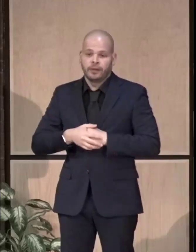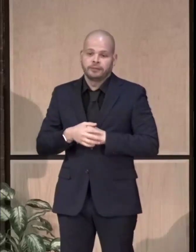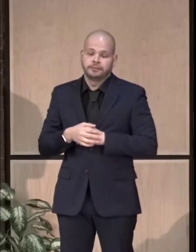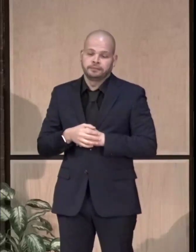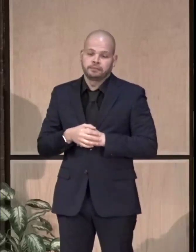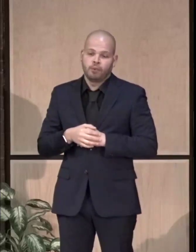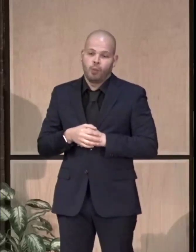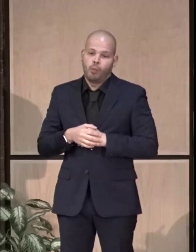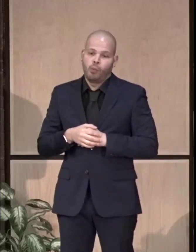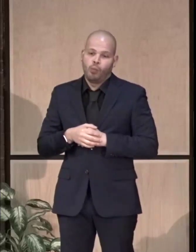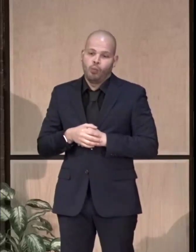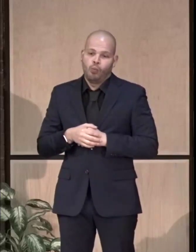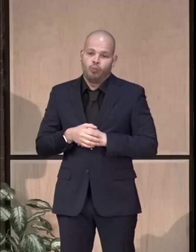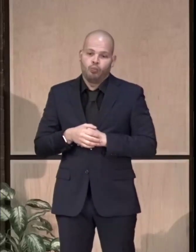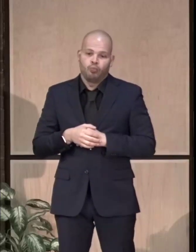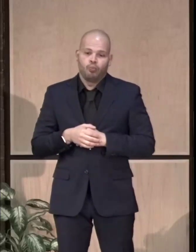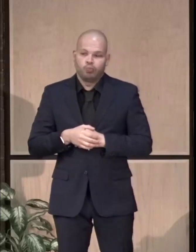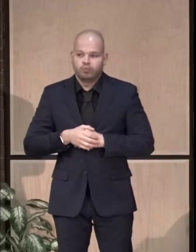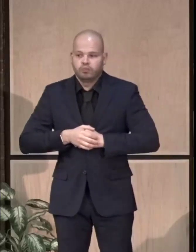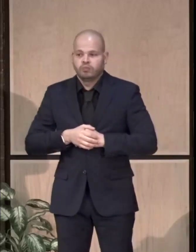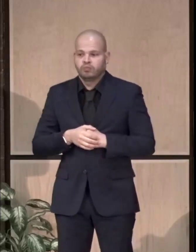you see that text.